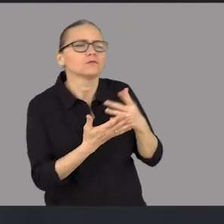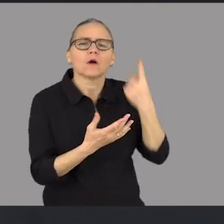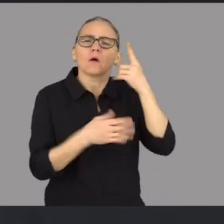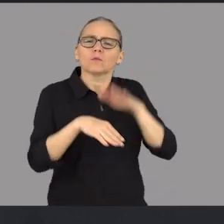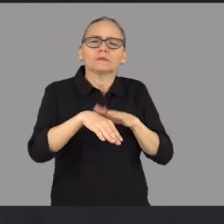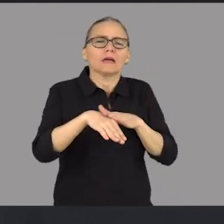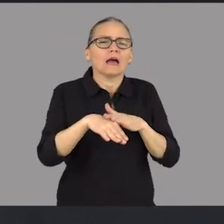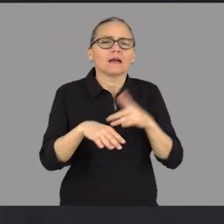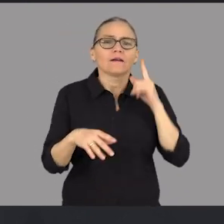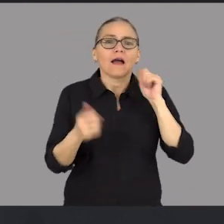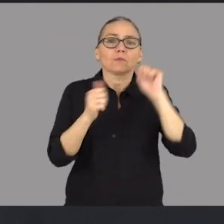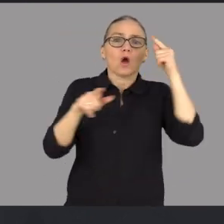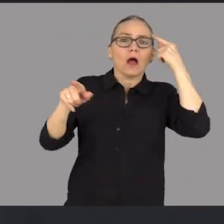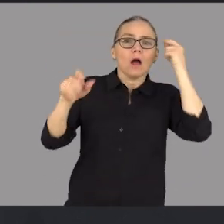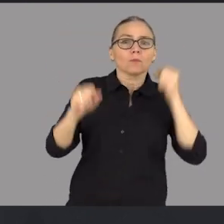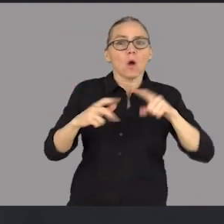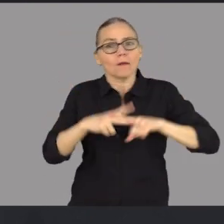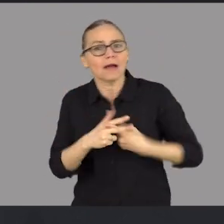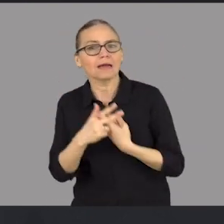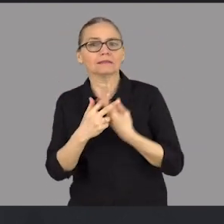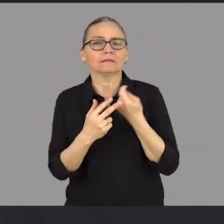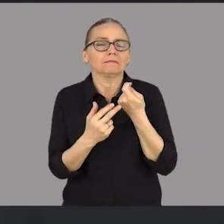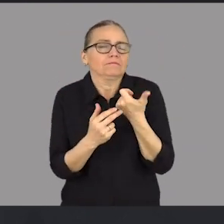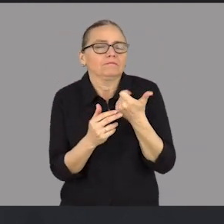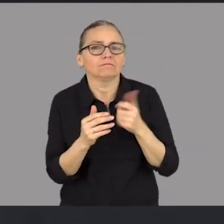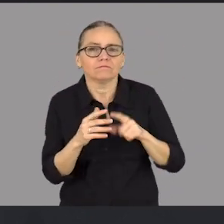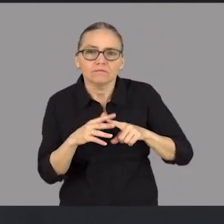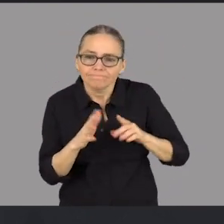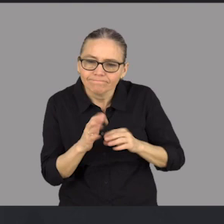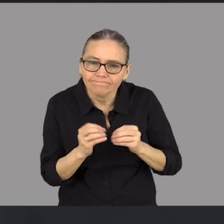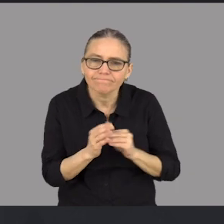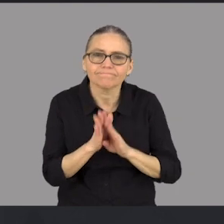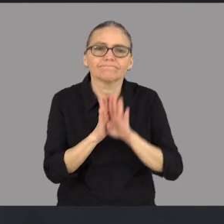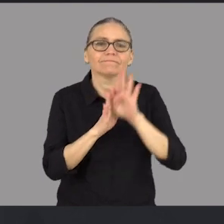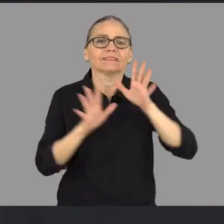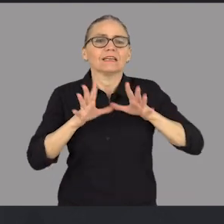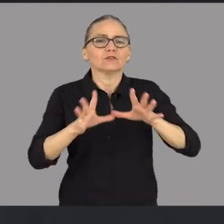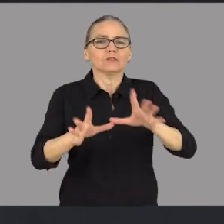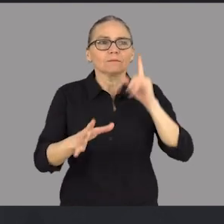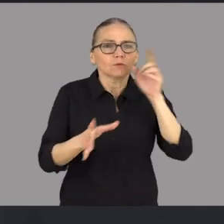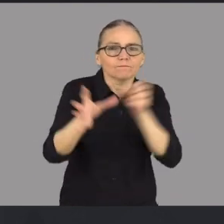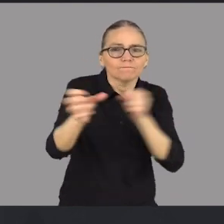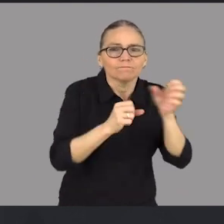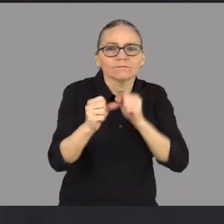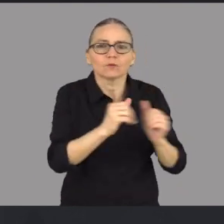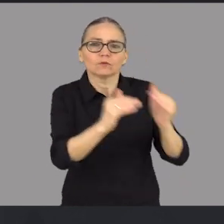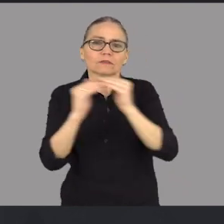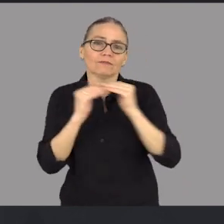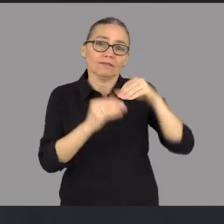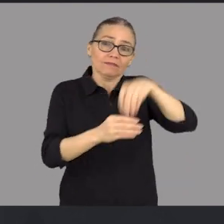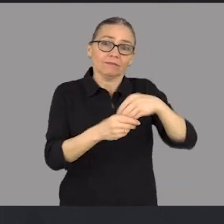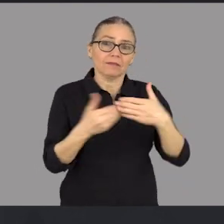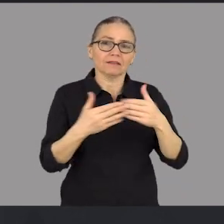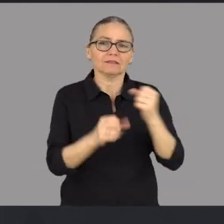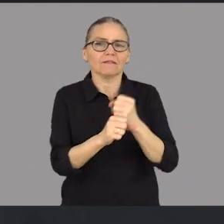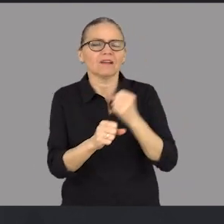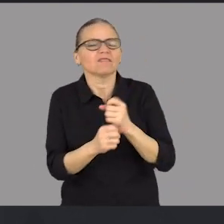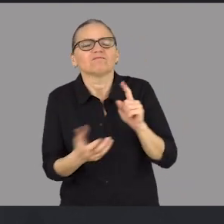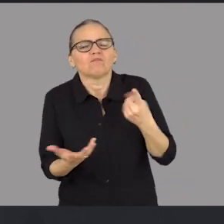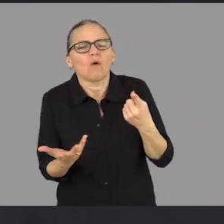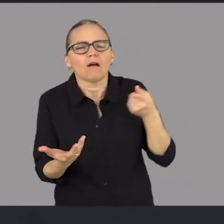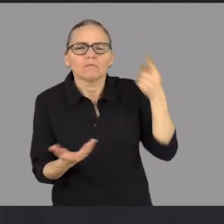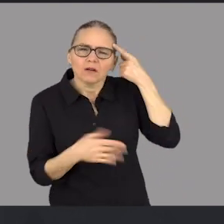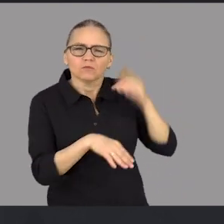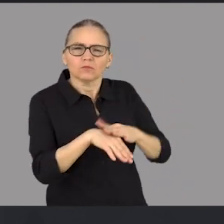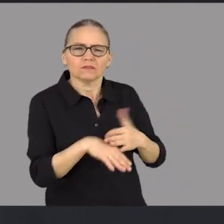Perfect. Thanks so much, Dave. I have another question for Dave and Tanya. So this is for both of you. If you could share just one